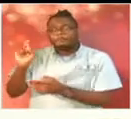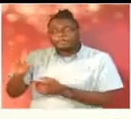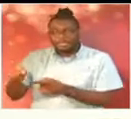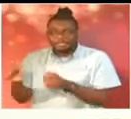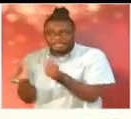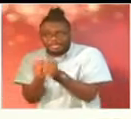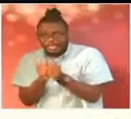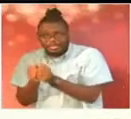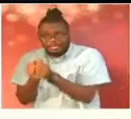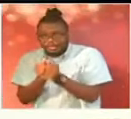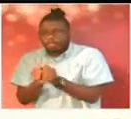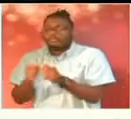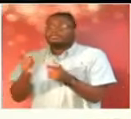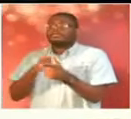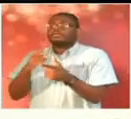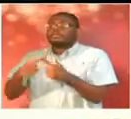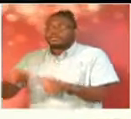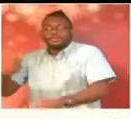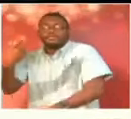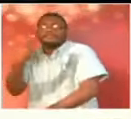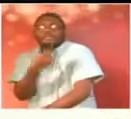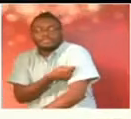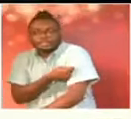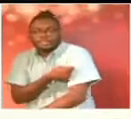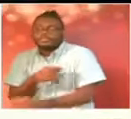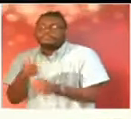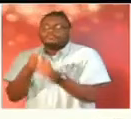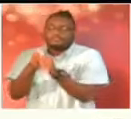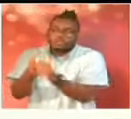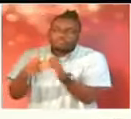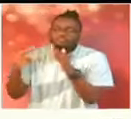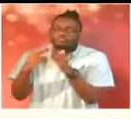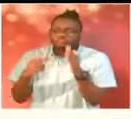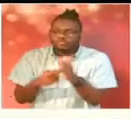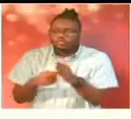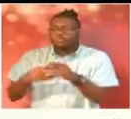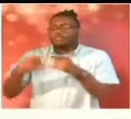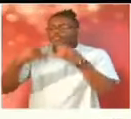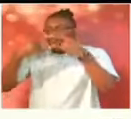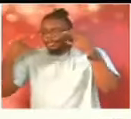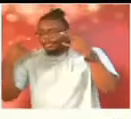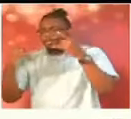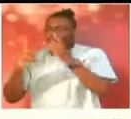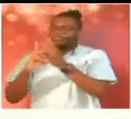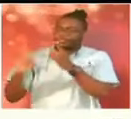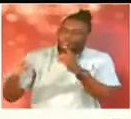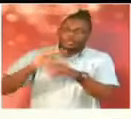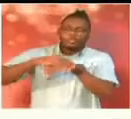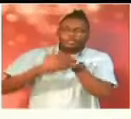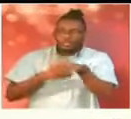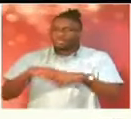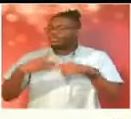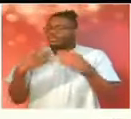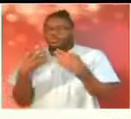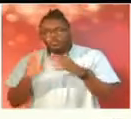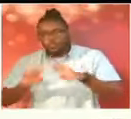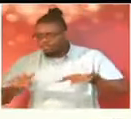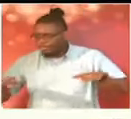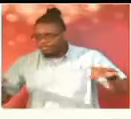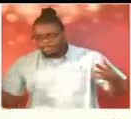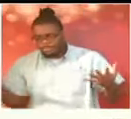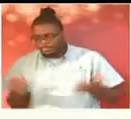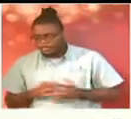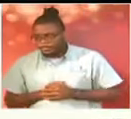the public health measures, until such time as we get the level of circulating virus back down to a low level when you